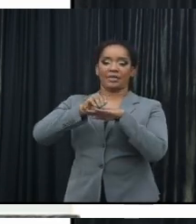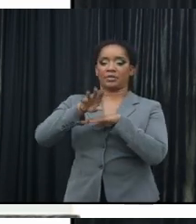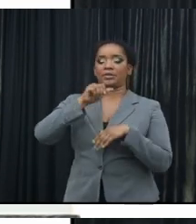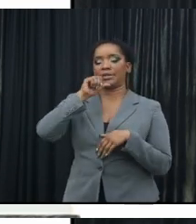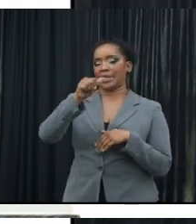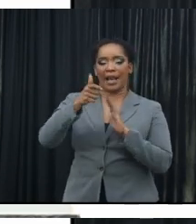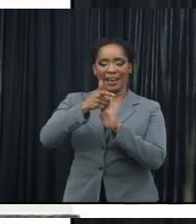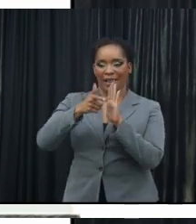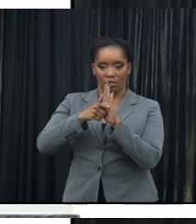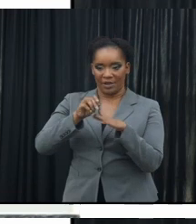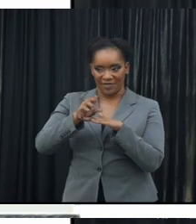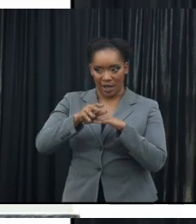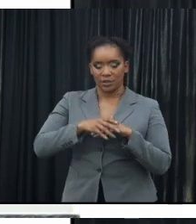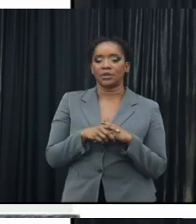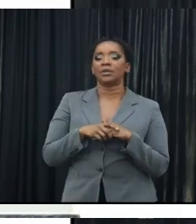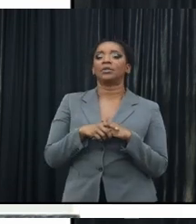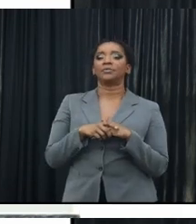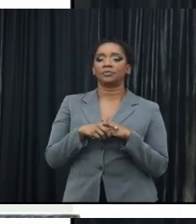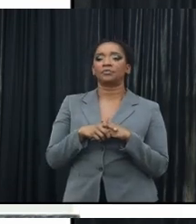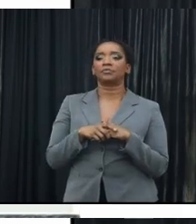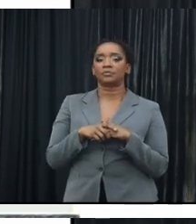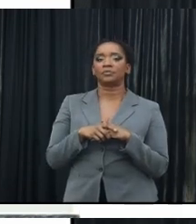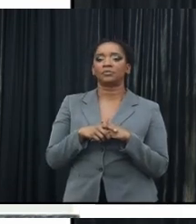particular workshop on there.